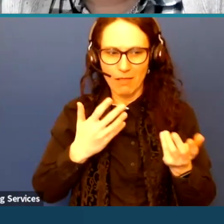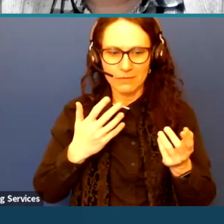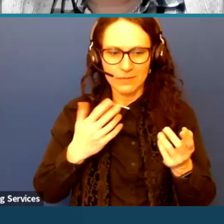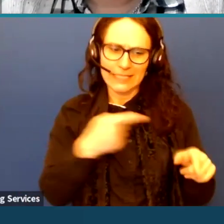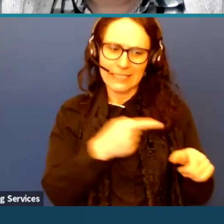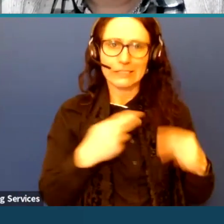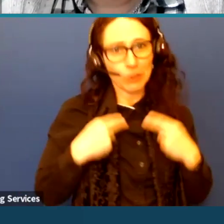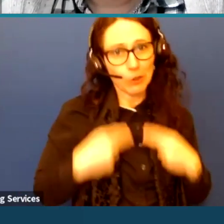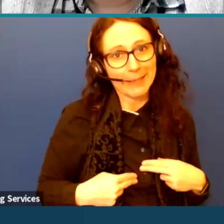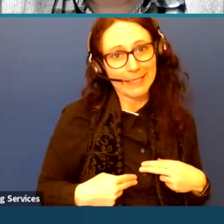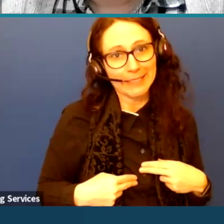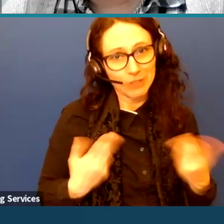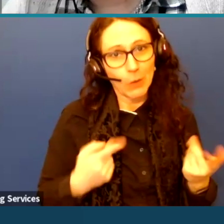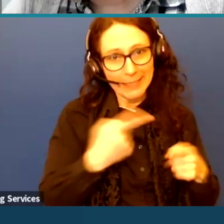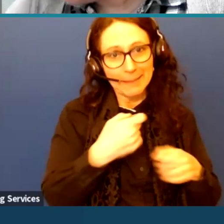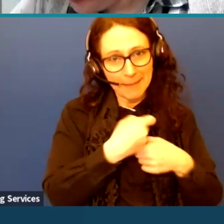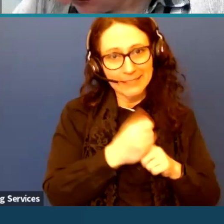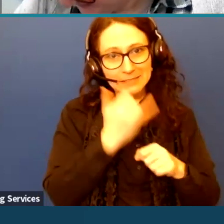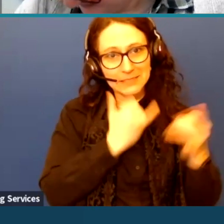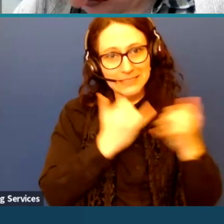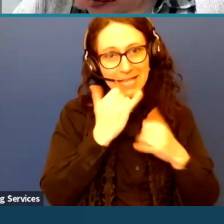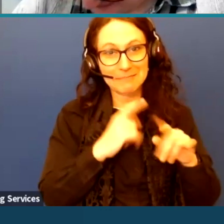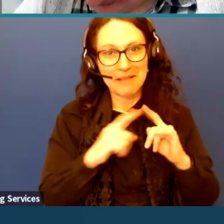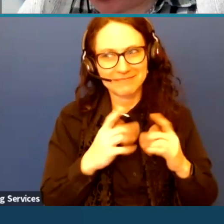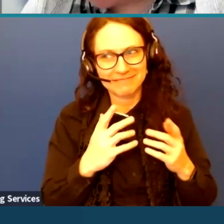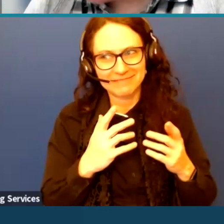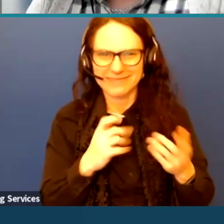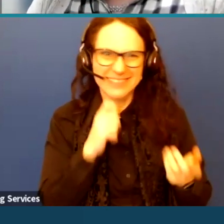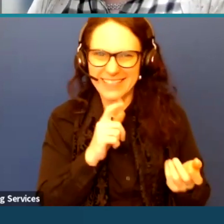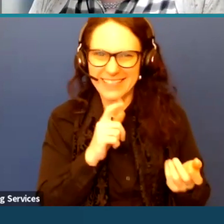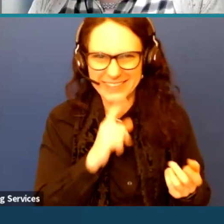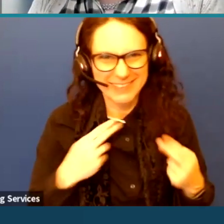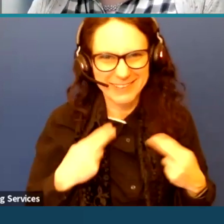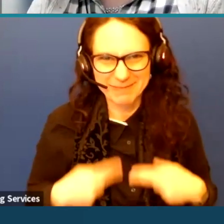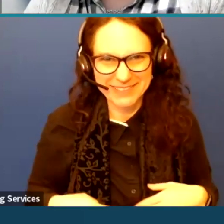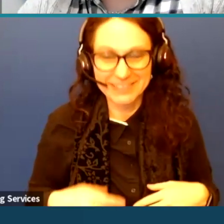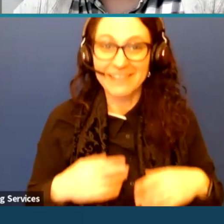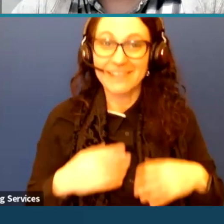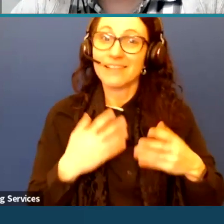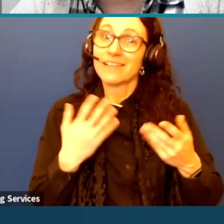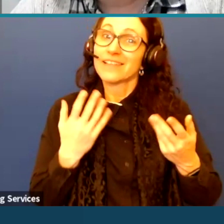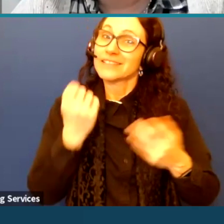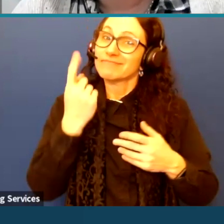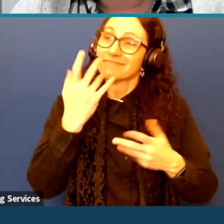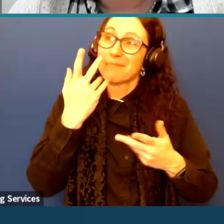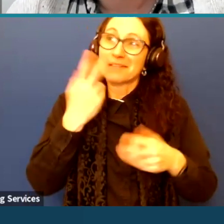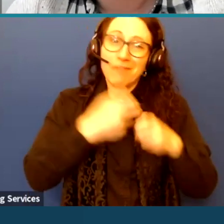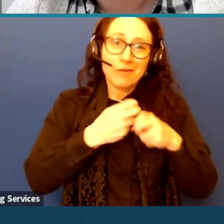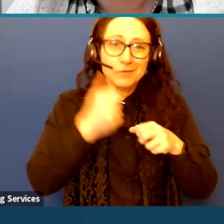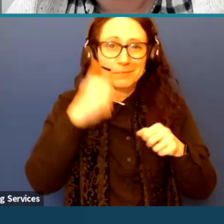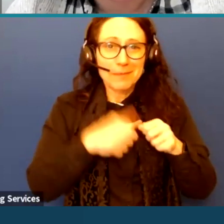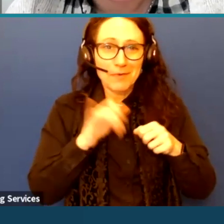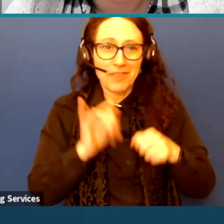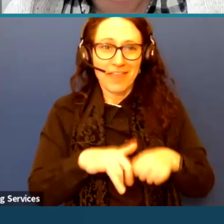but I guess he's not human. But it's hard to remember that sometimes. But